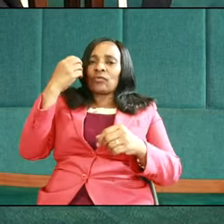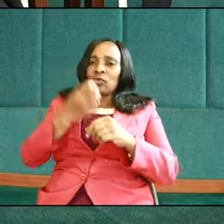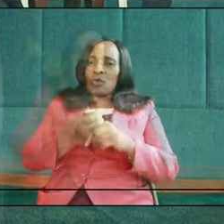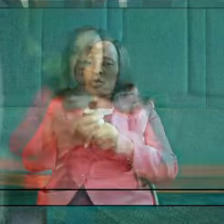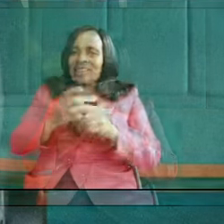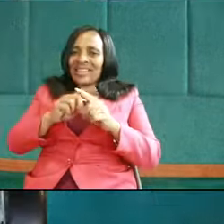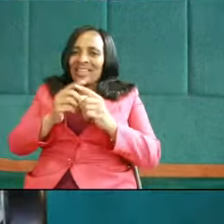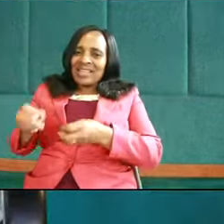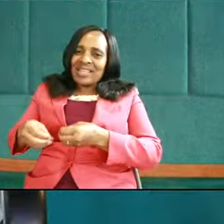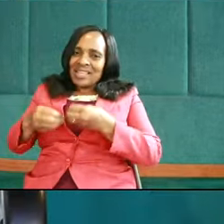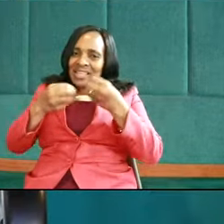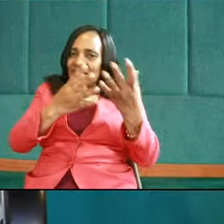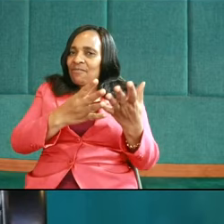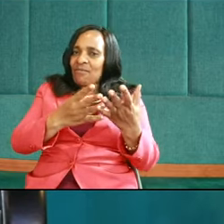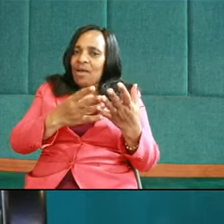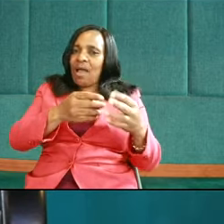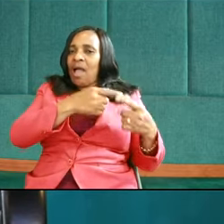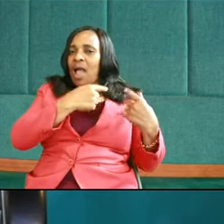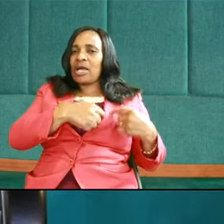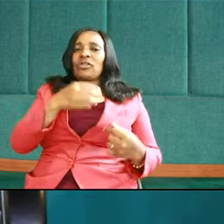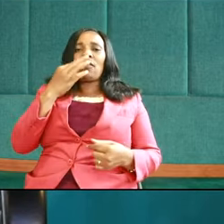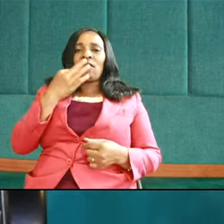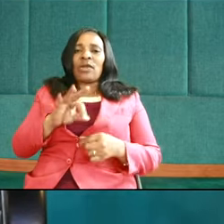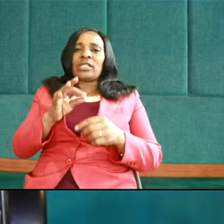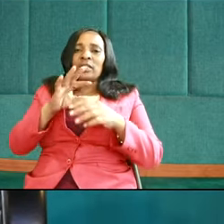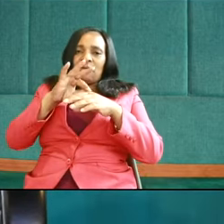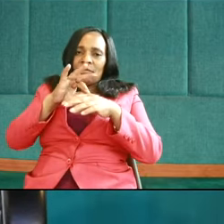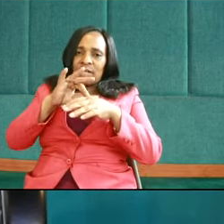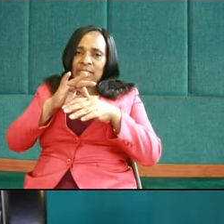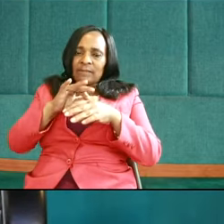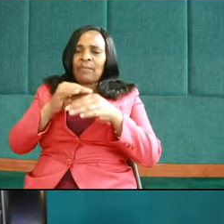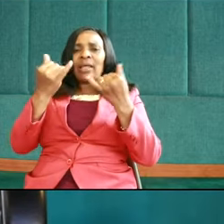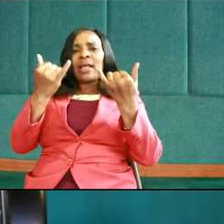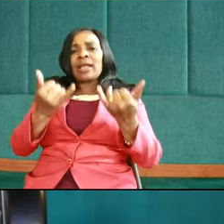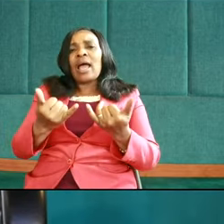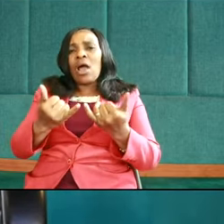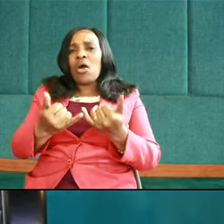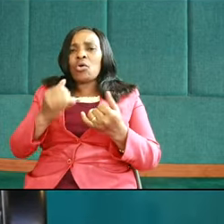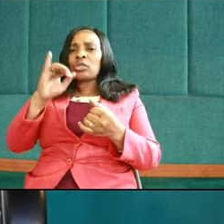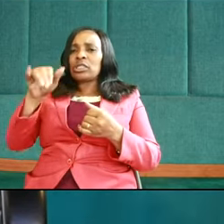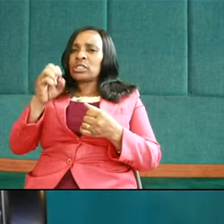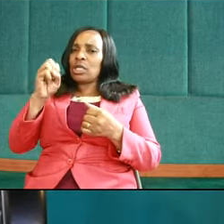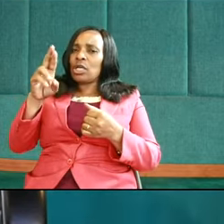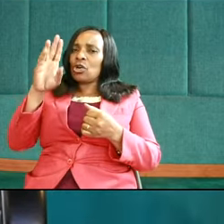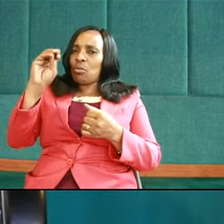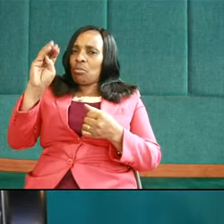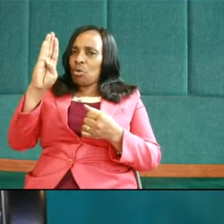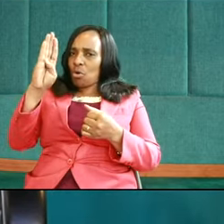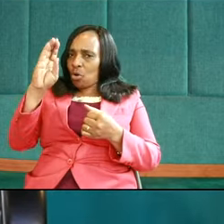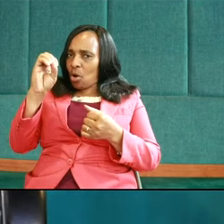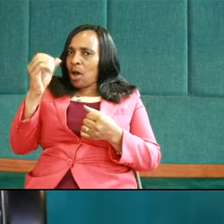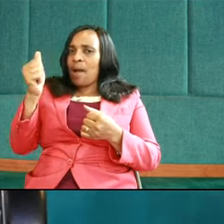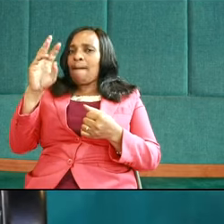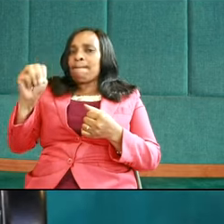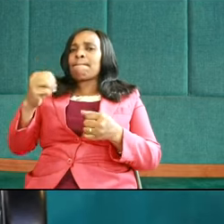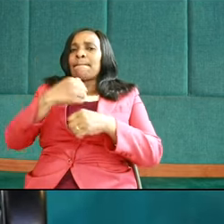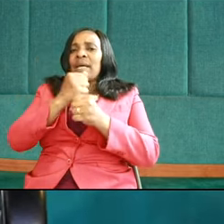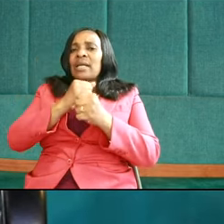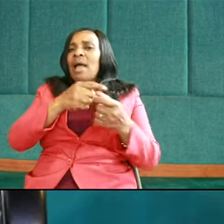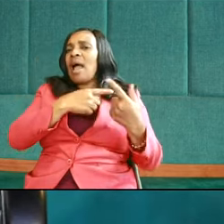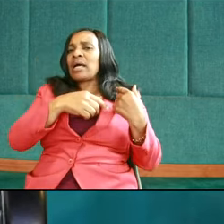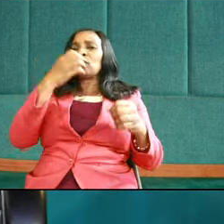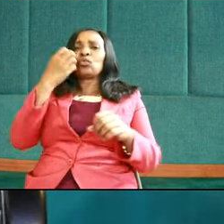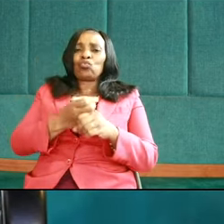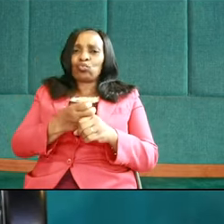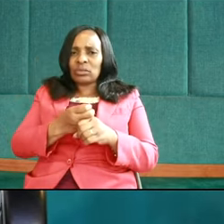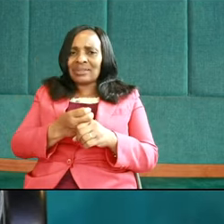give them a heart of flesh." When I think about it, Jeroboam hardened his heart. He made his heart a stony place, such that even